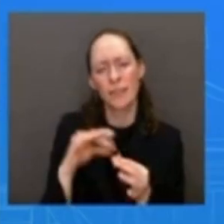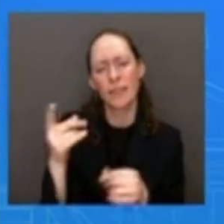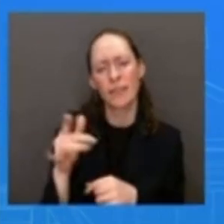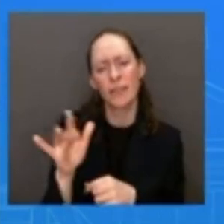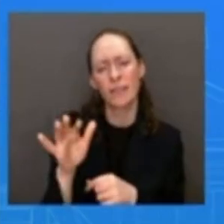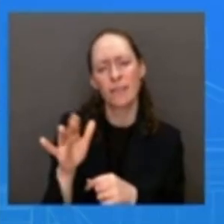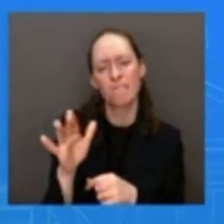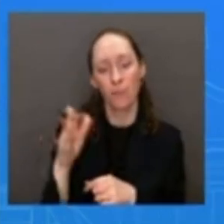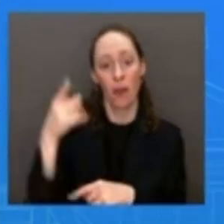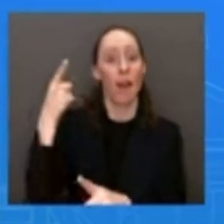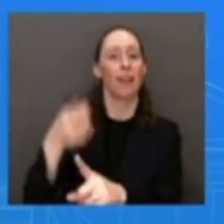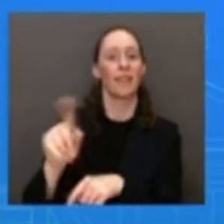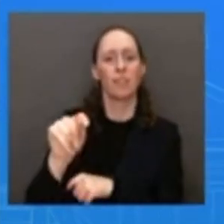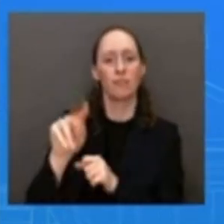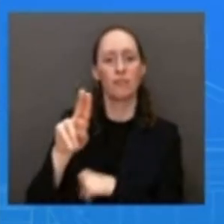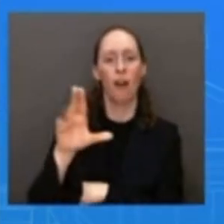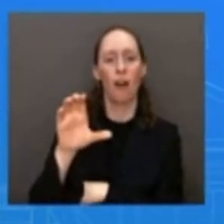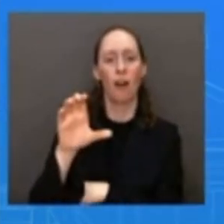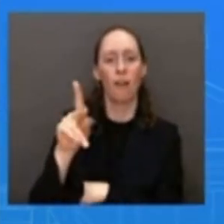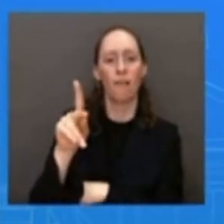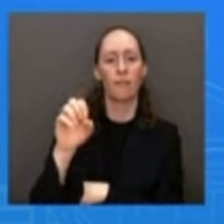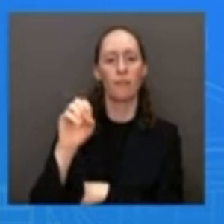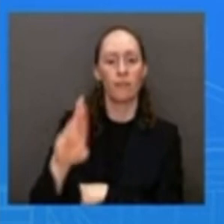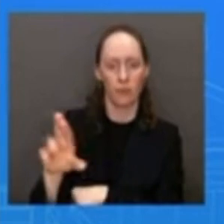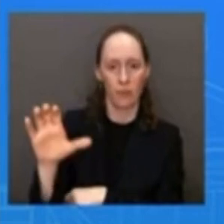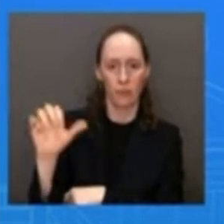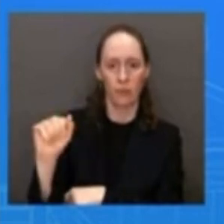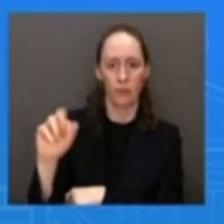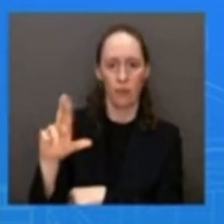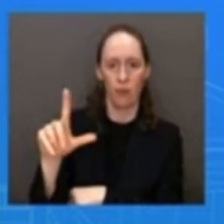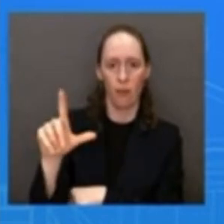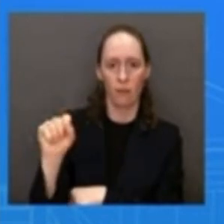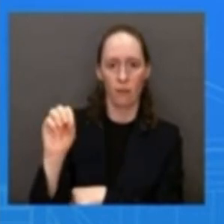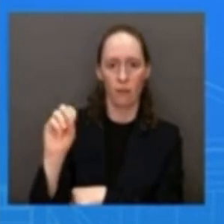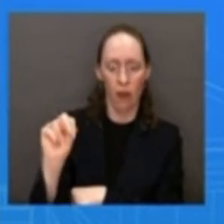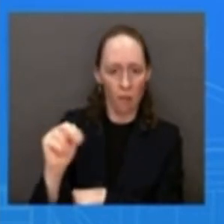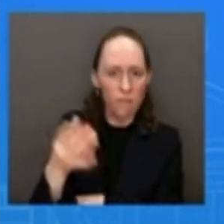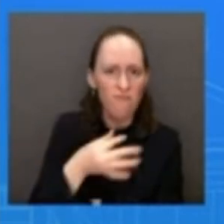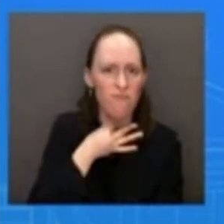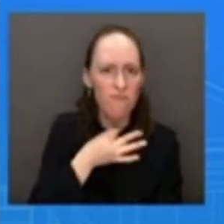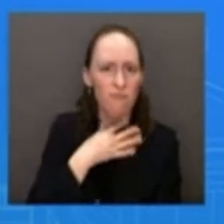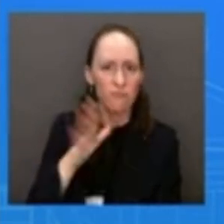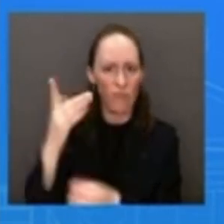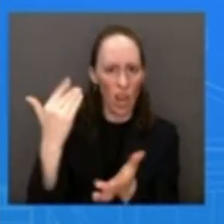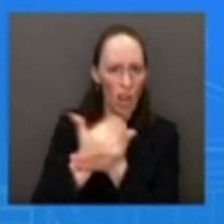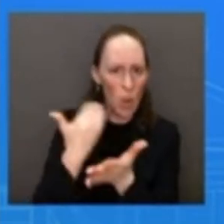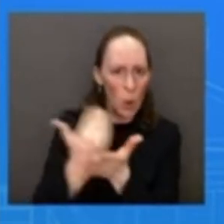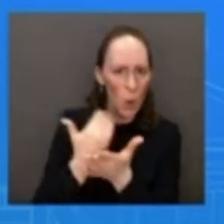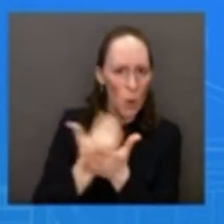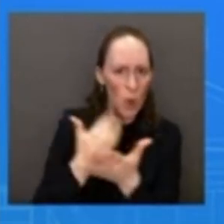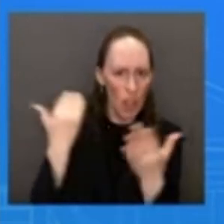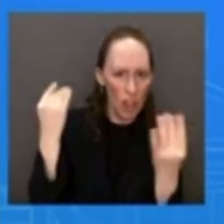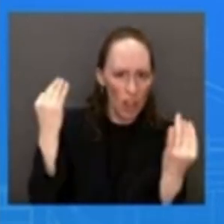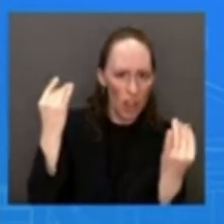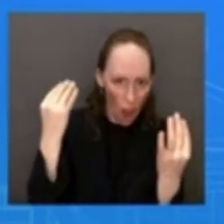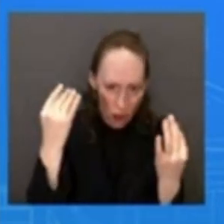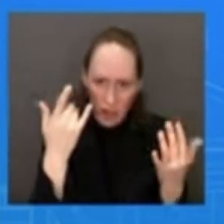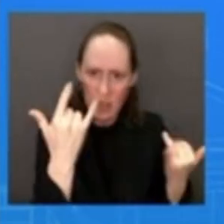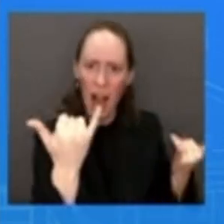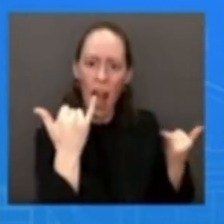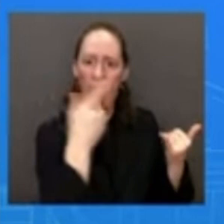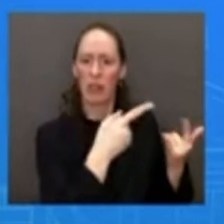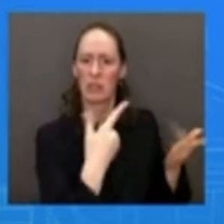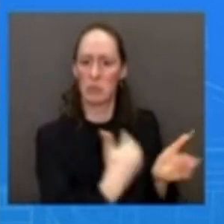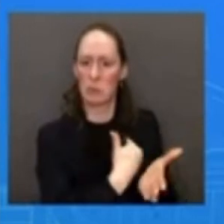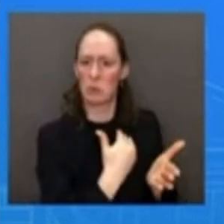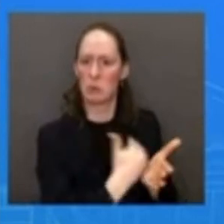any broader comment about the ongoing lawsuit between Dominion Voting Systems and Fox News, which has turned up evidence that